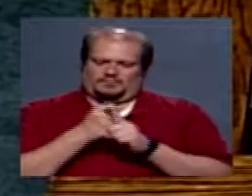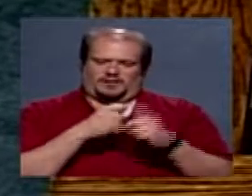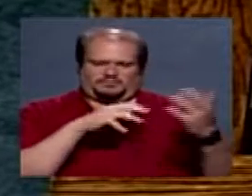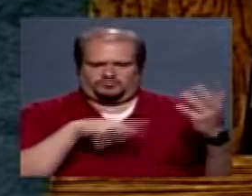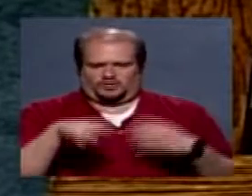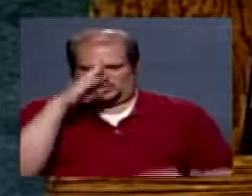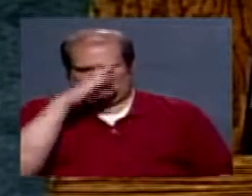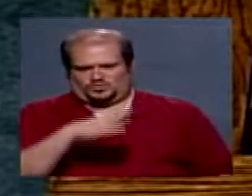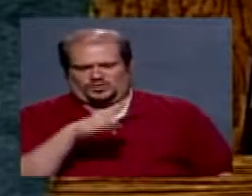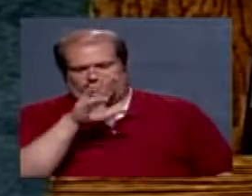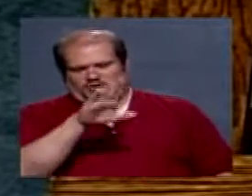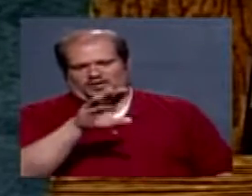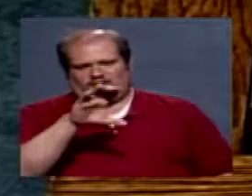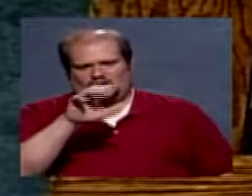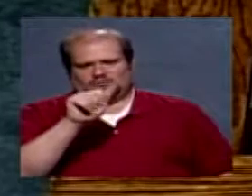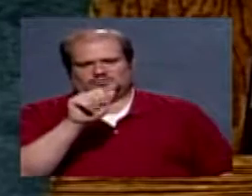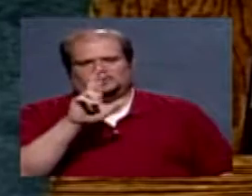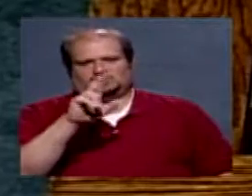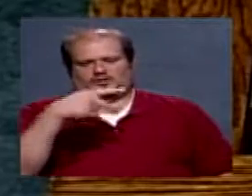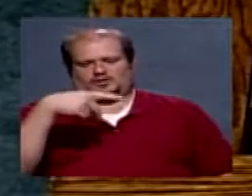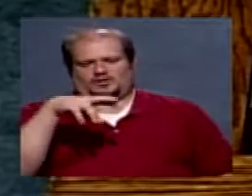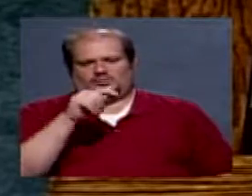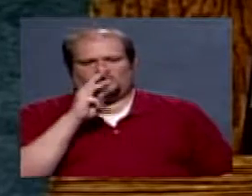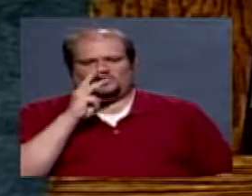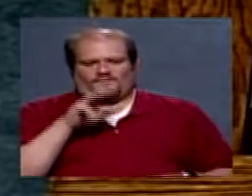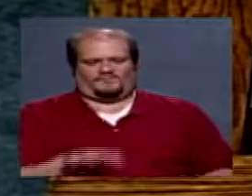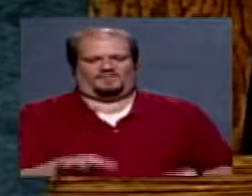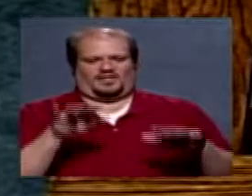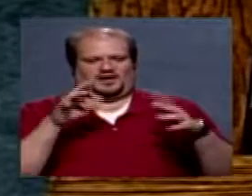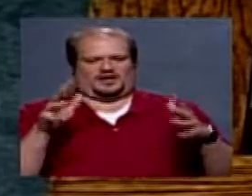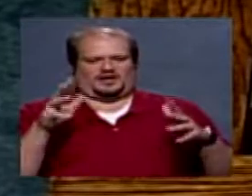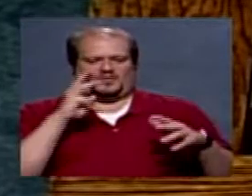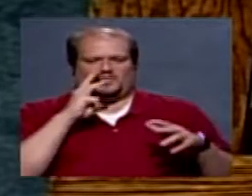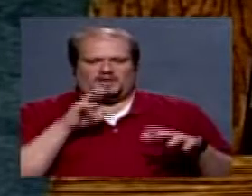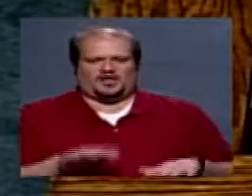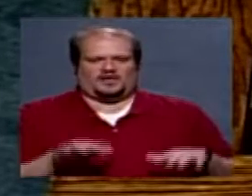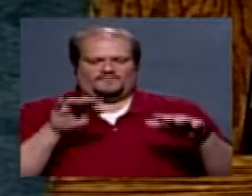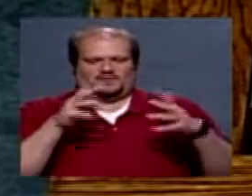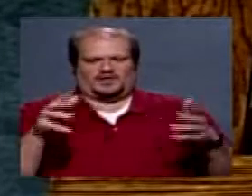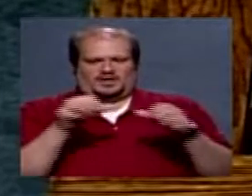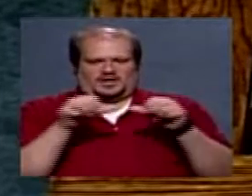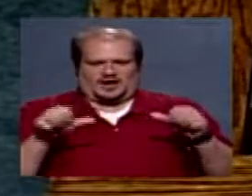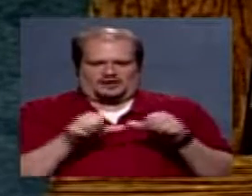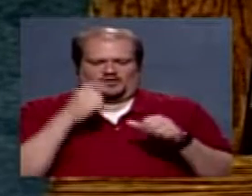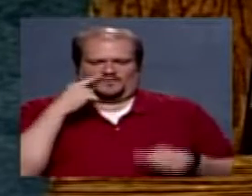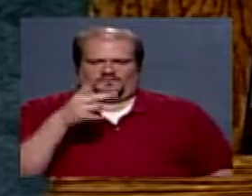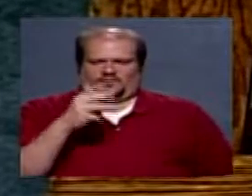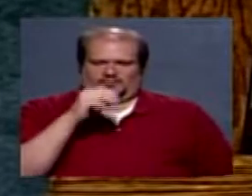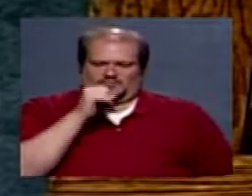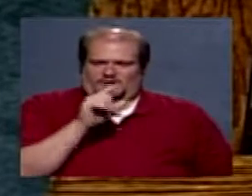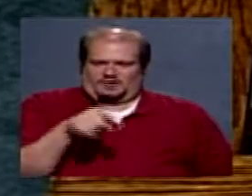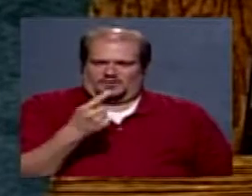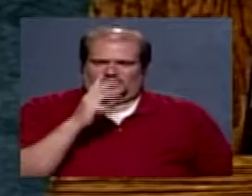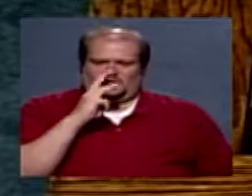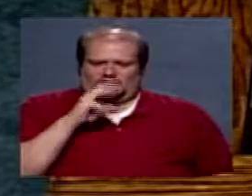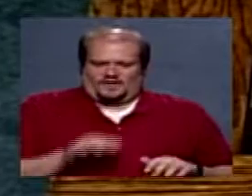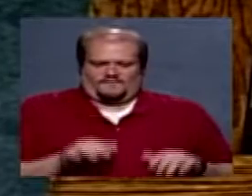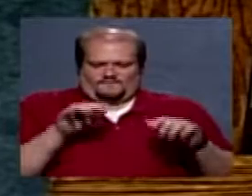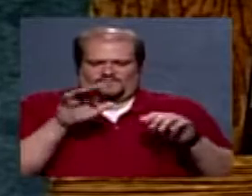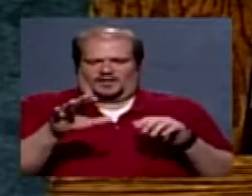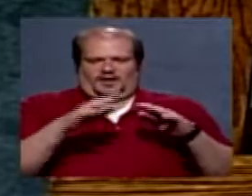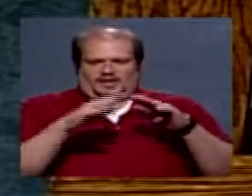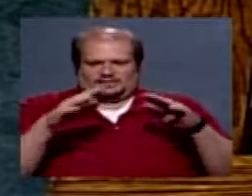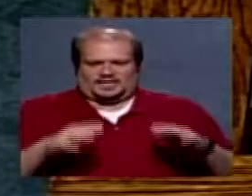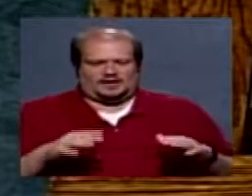run directly into his carport, flooding what is already a flooded area for him. Not only is it going to flood his